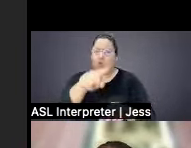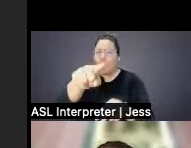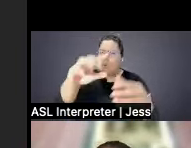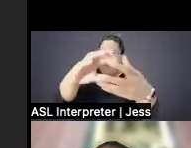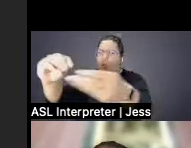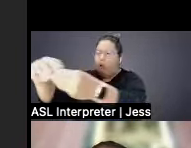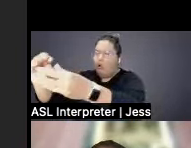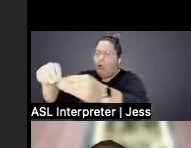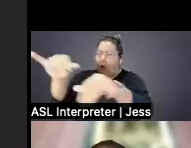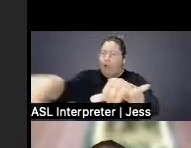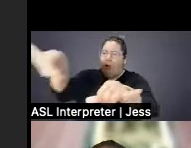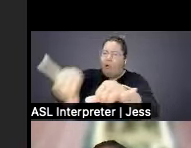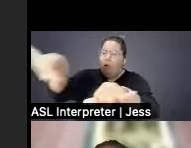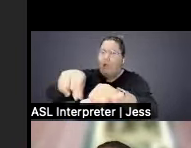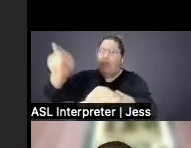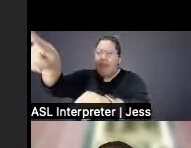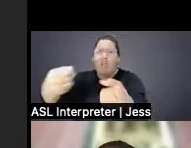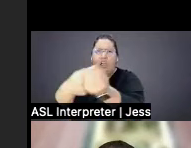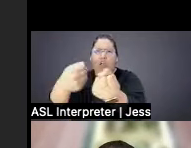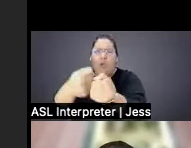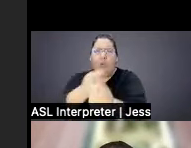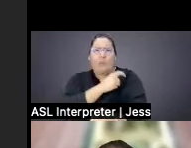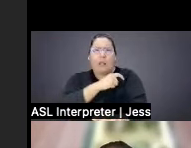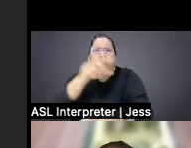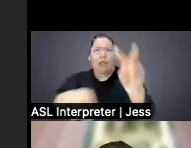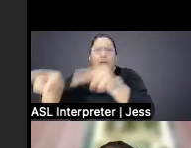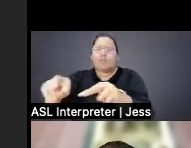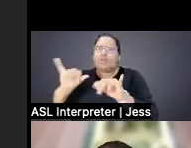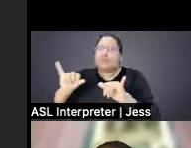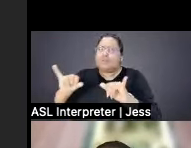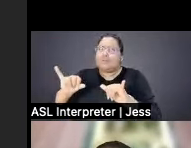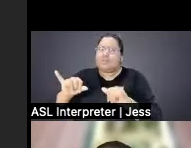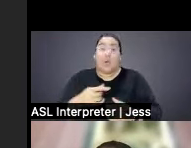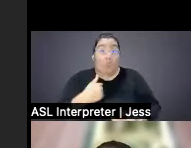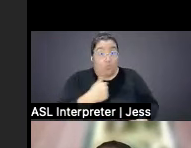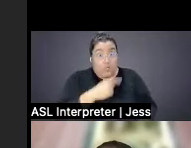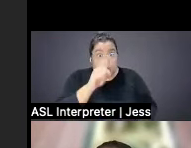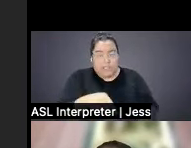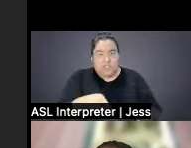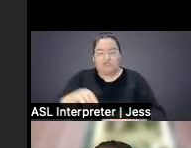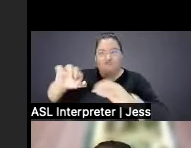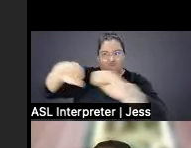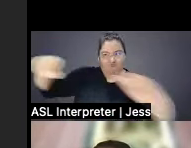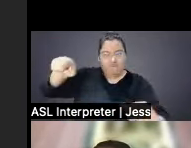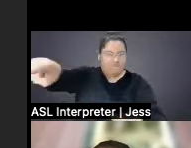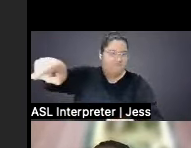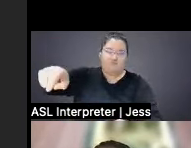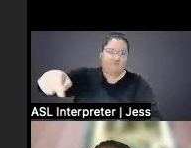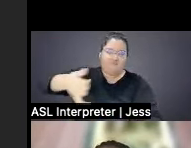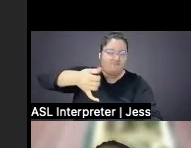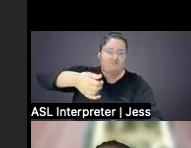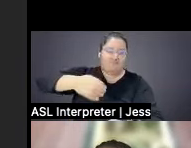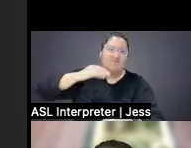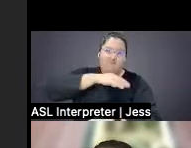and normalize policing. And given this lens, debunking these kinds of narratives require more than just replacing